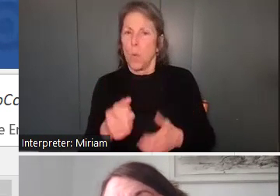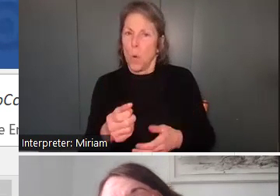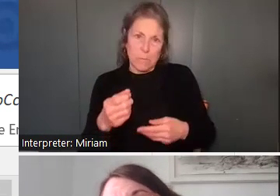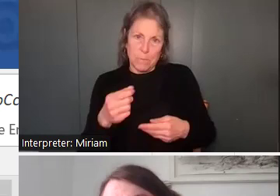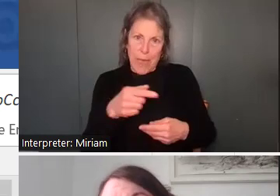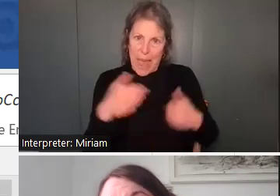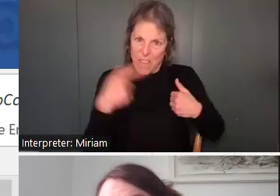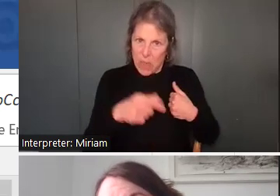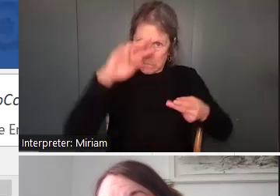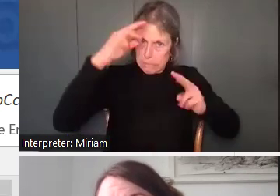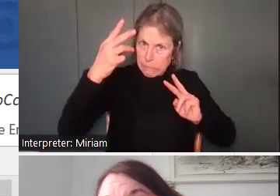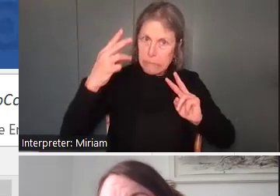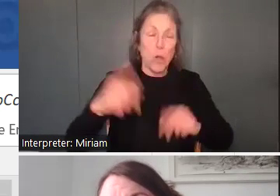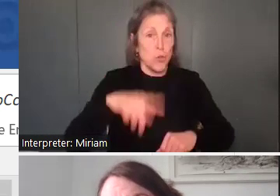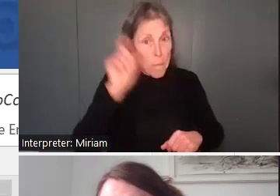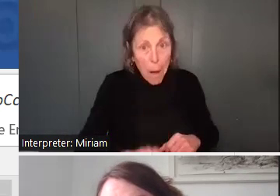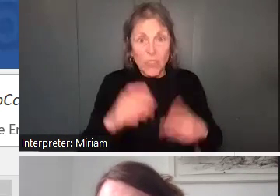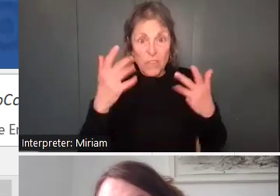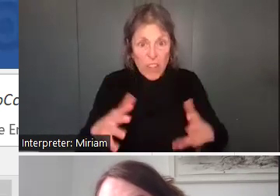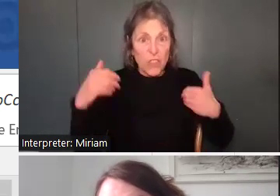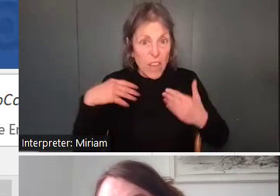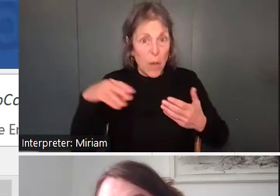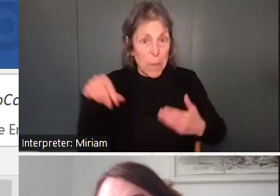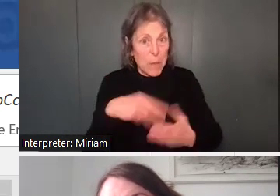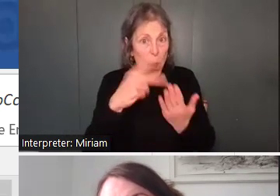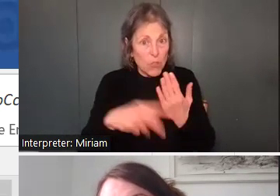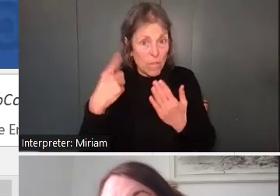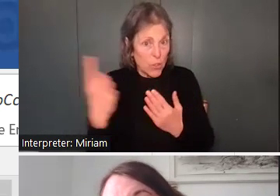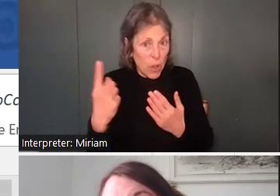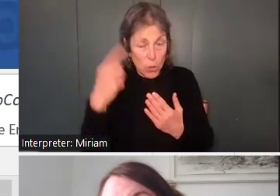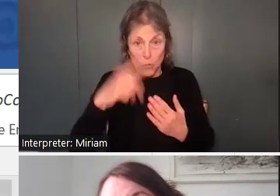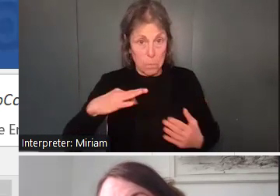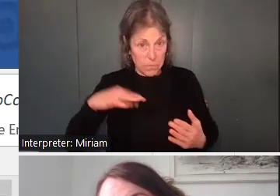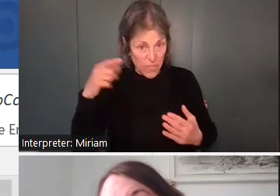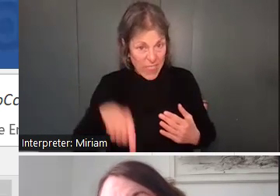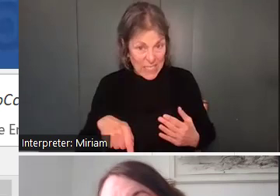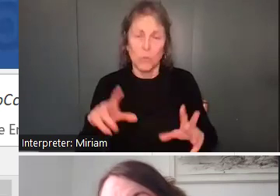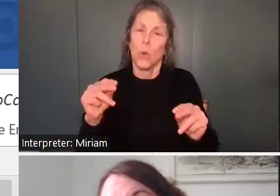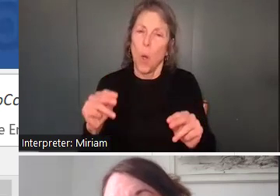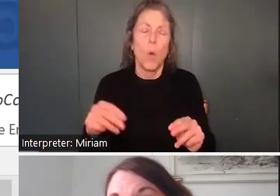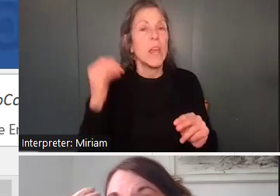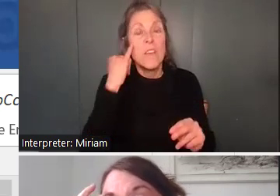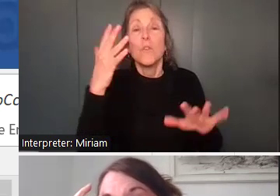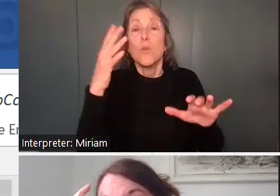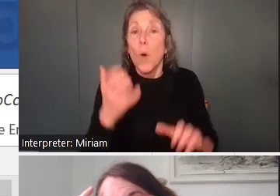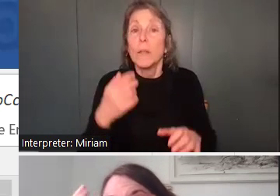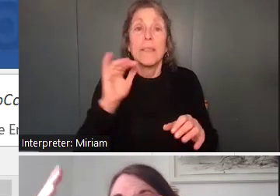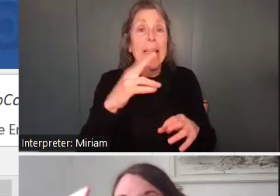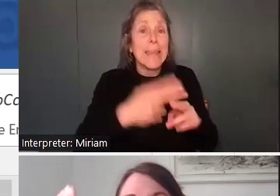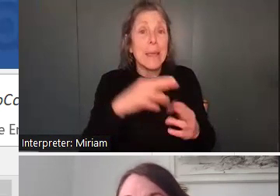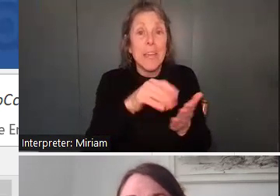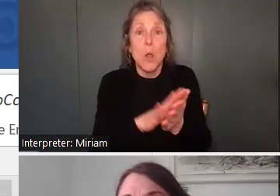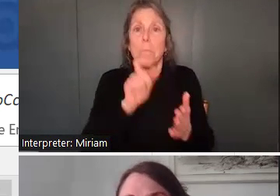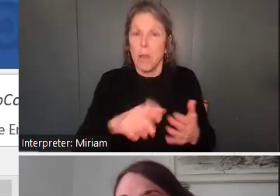don't want to give the impression that we're saying you had to have done a paid project for someone in order to list them as someone that you know, Yeah, I right? Because